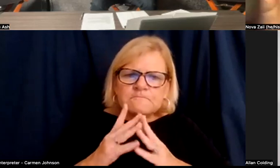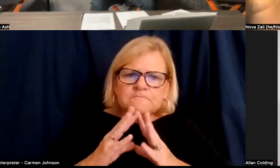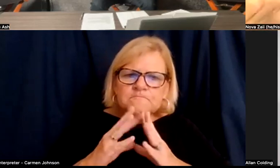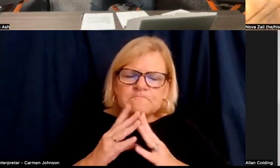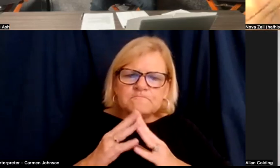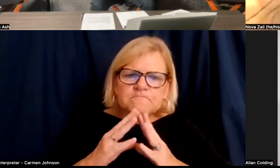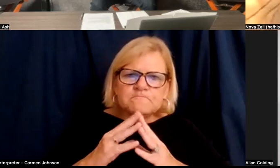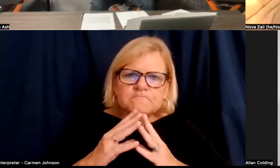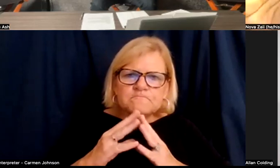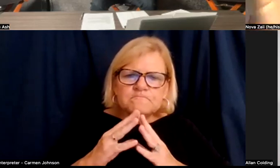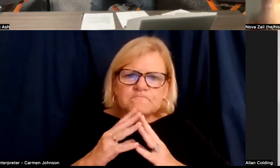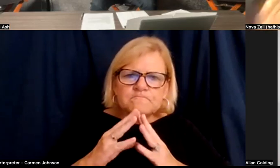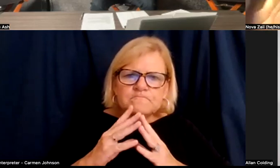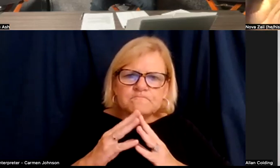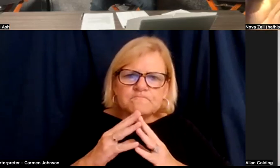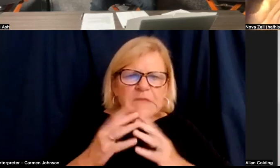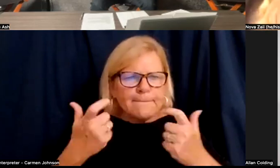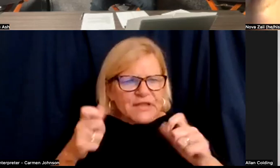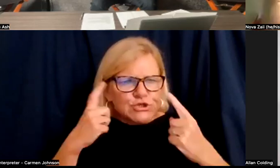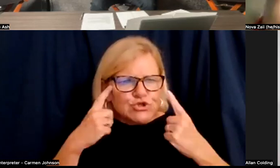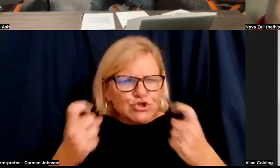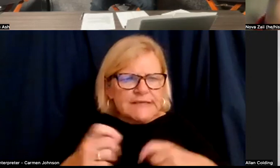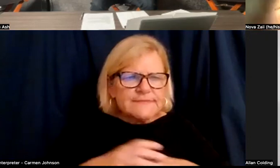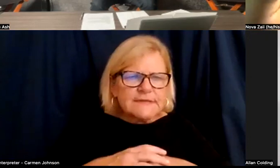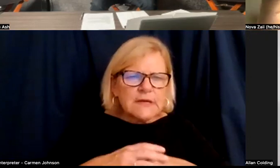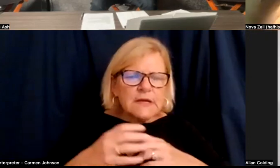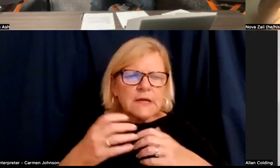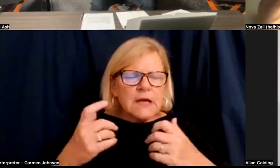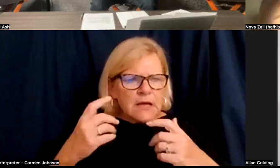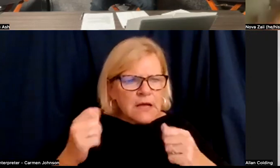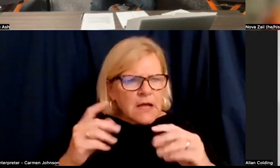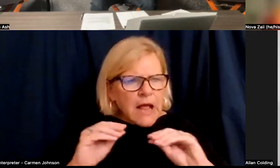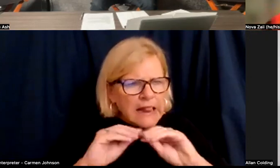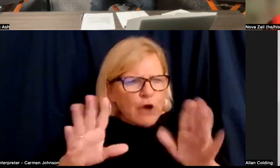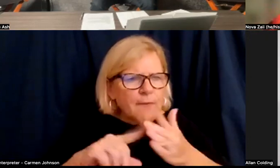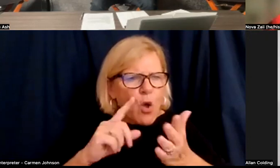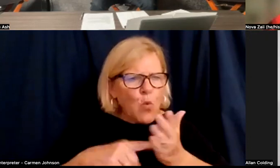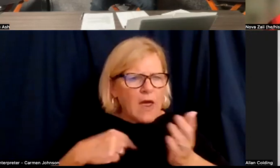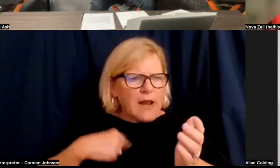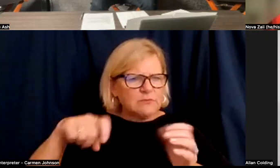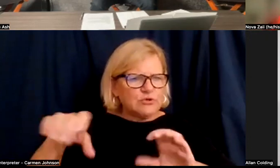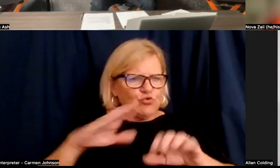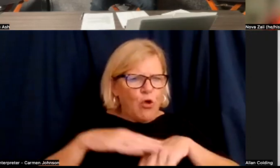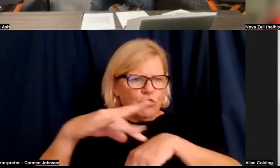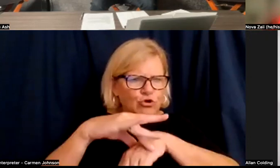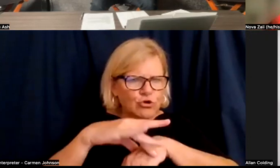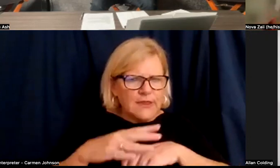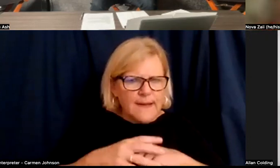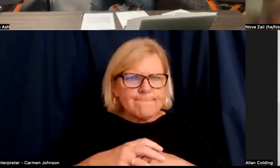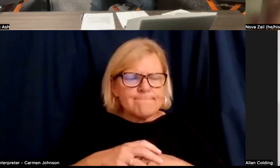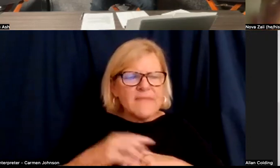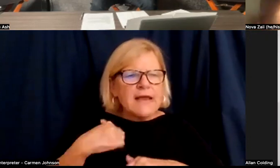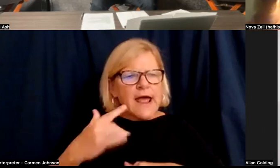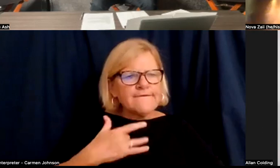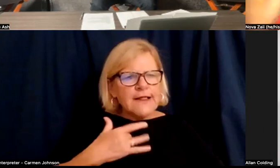sense of vision, big dreams, and a lot of clarity as to what I'm supposed to do on this earth. And I